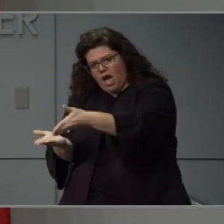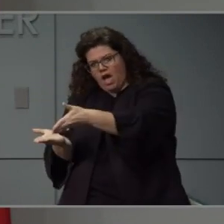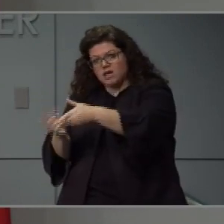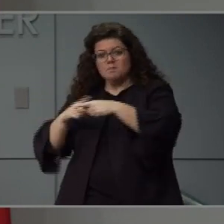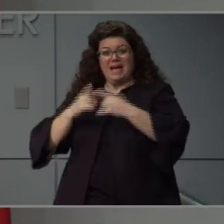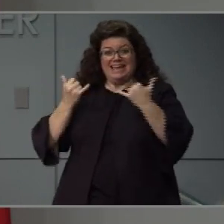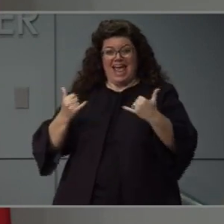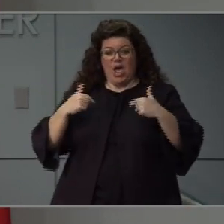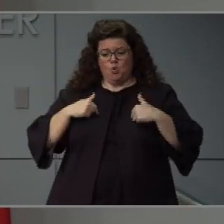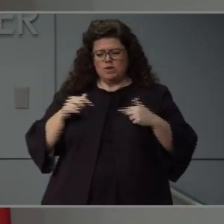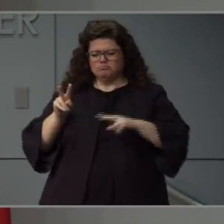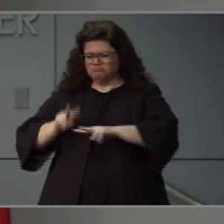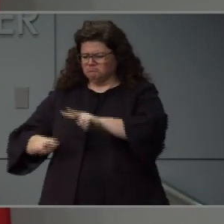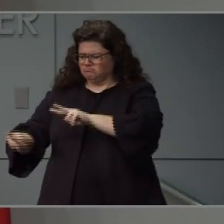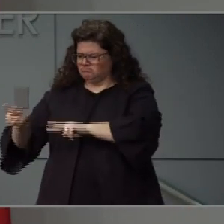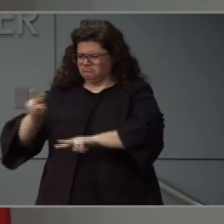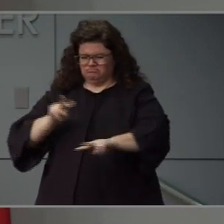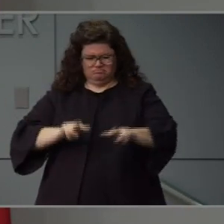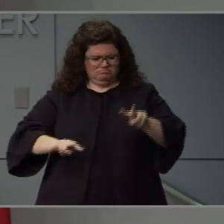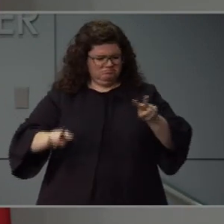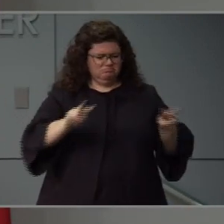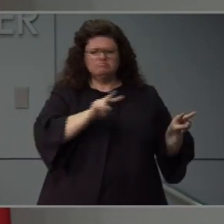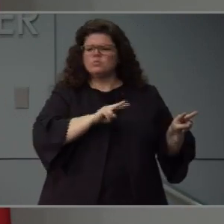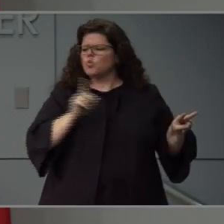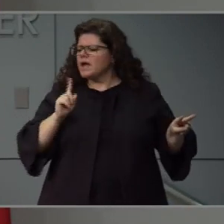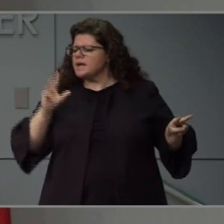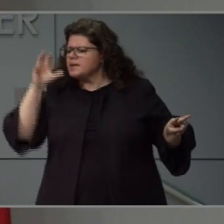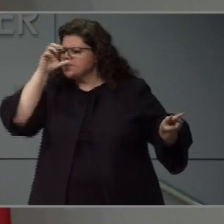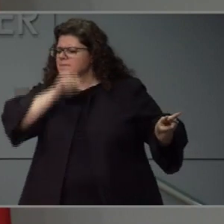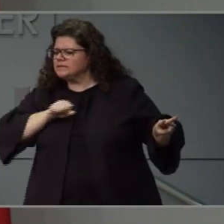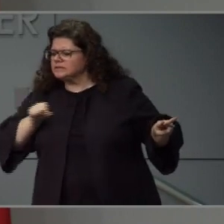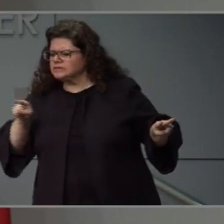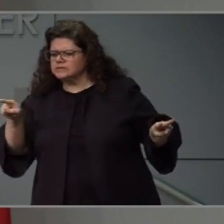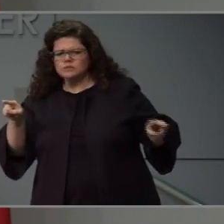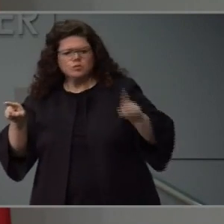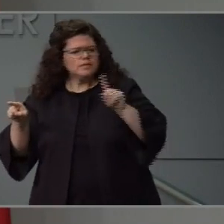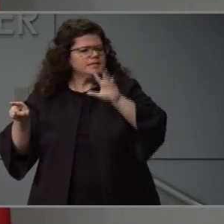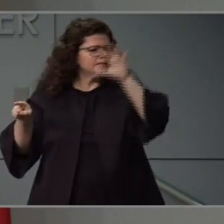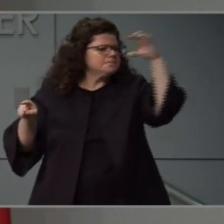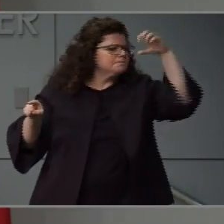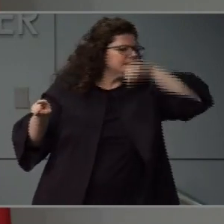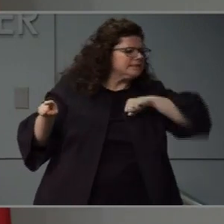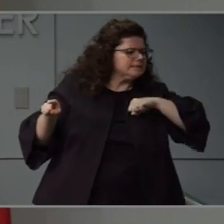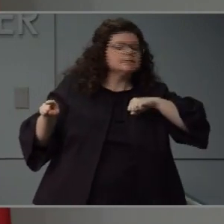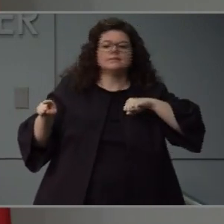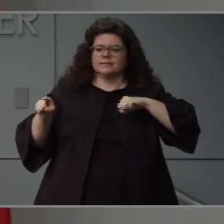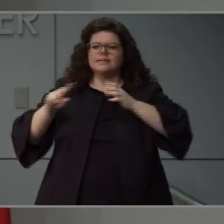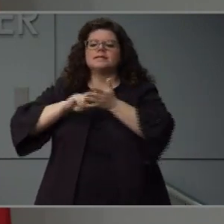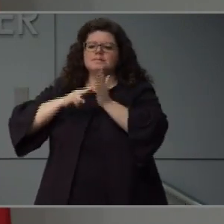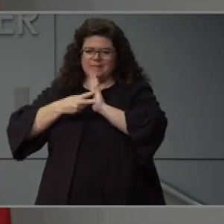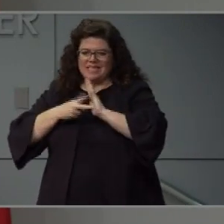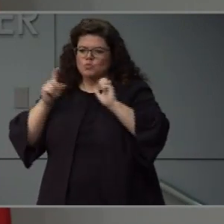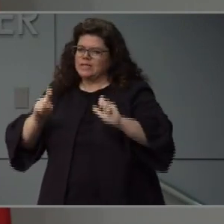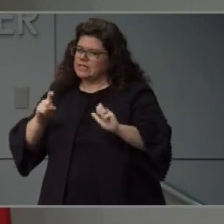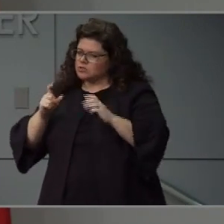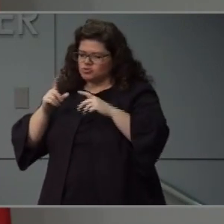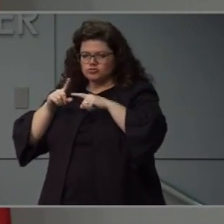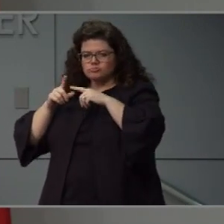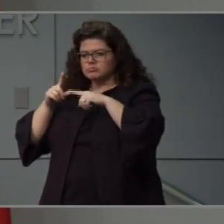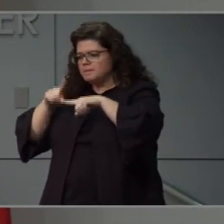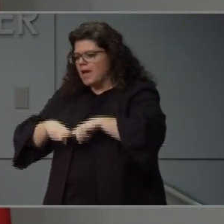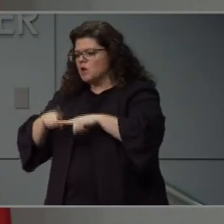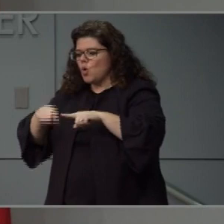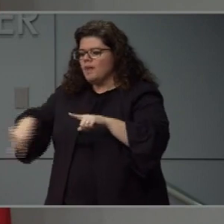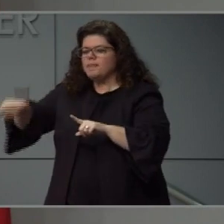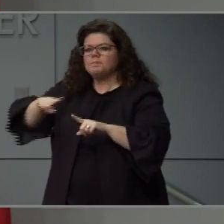that mapping of where those sites are and say, where are we missing and how do we fill that in? So we know we have to rely on a lot of different partners to do that. So